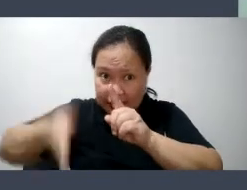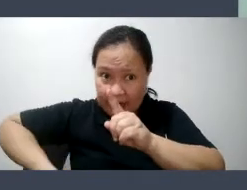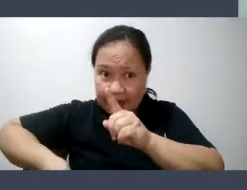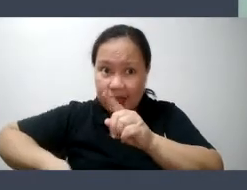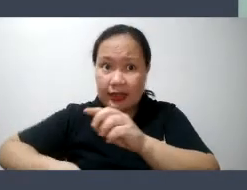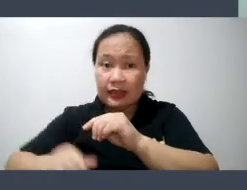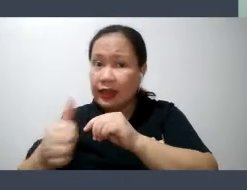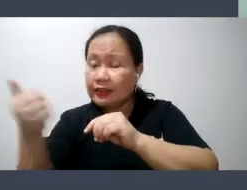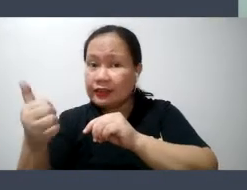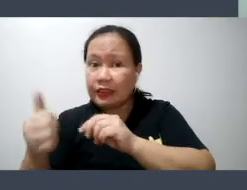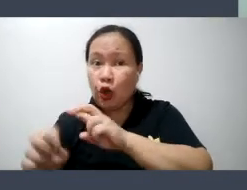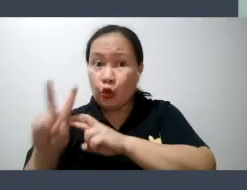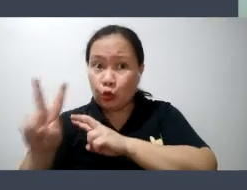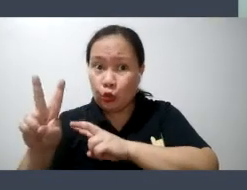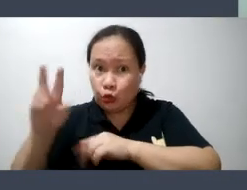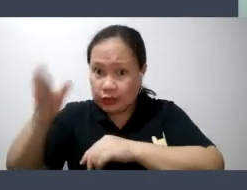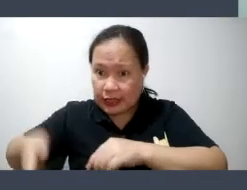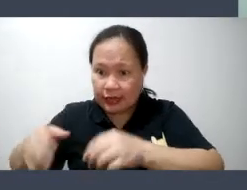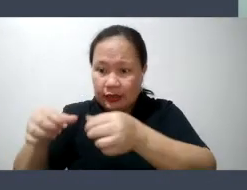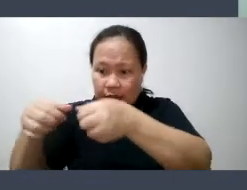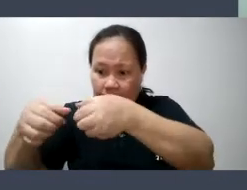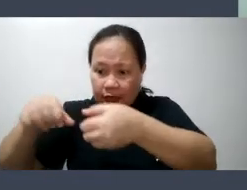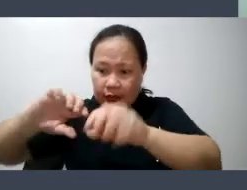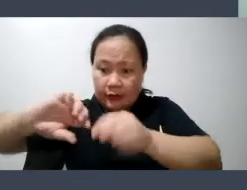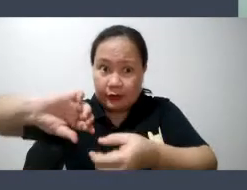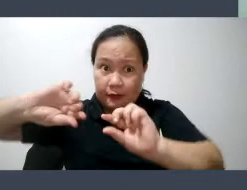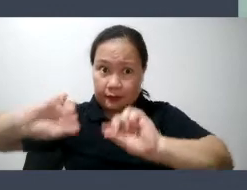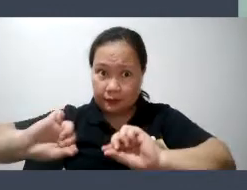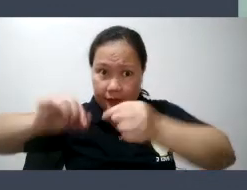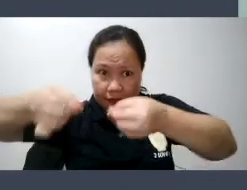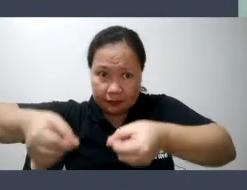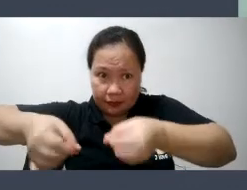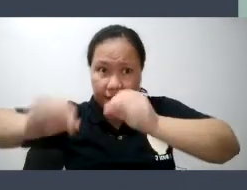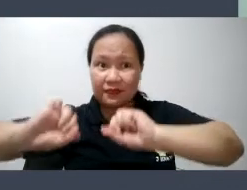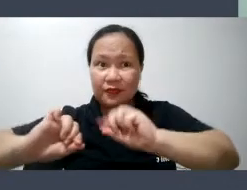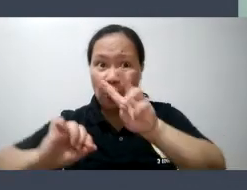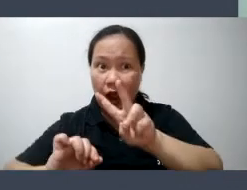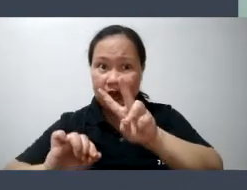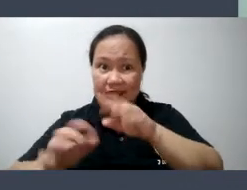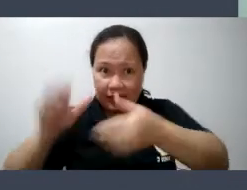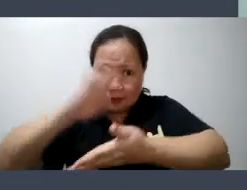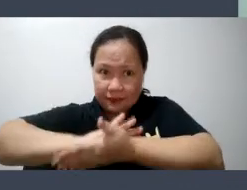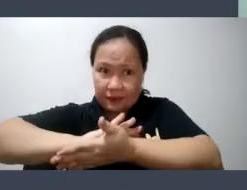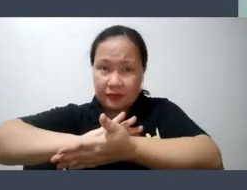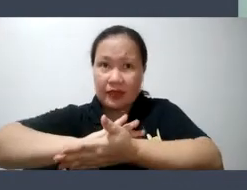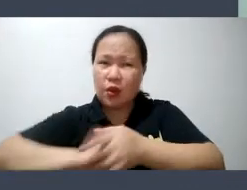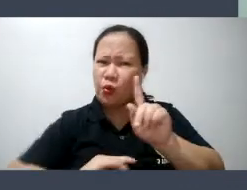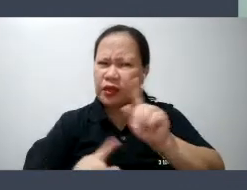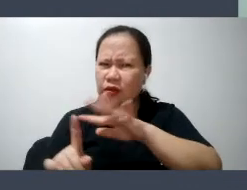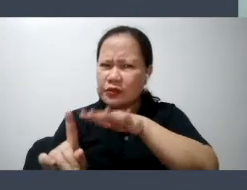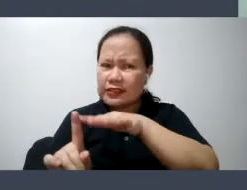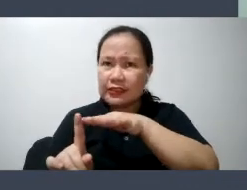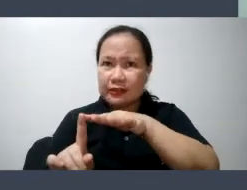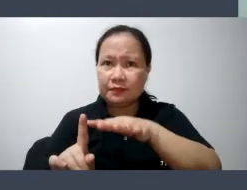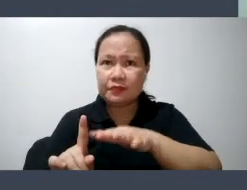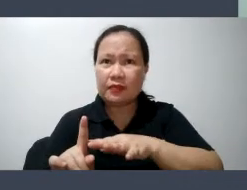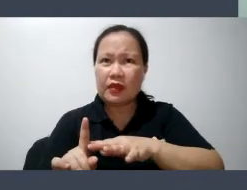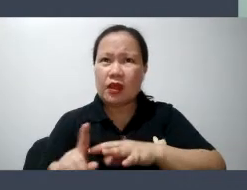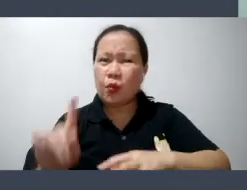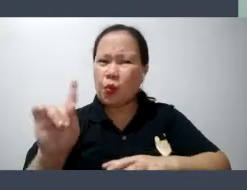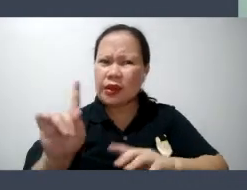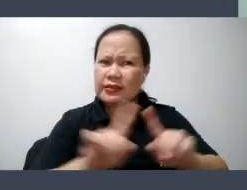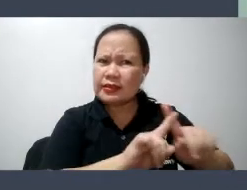common characteristic. What have you observed? What's